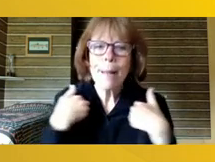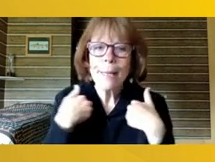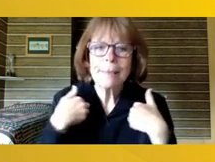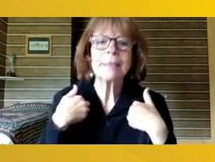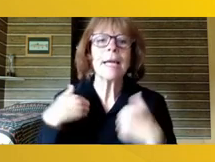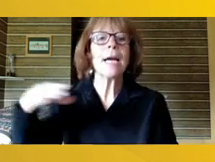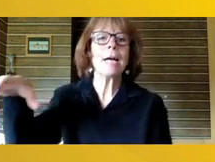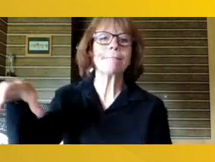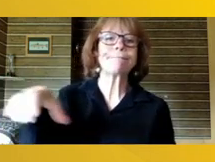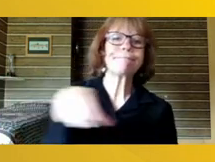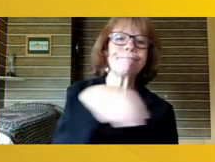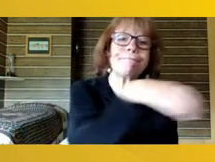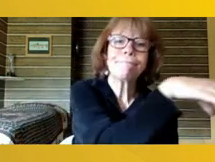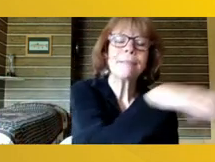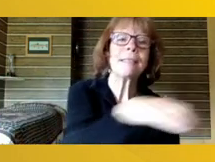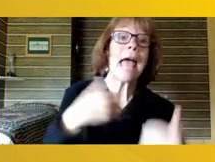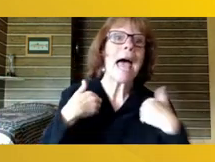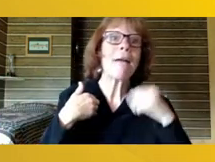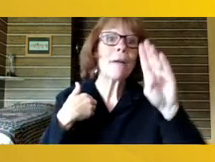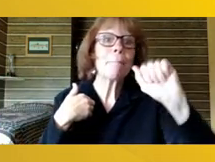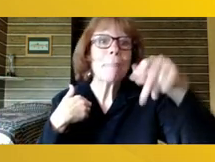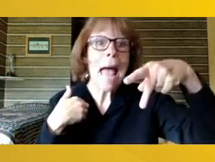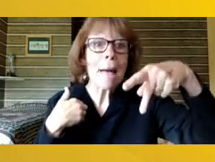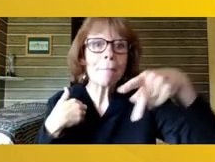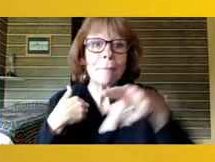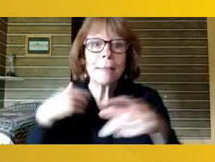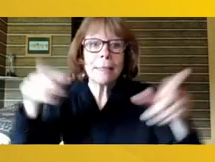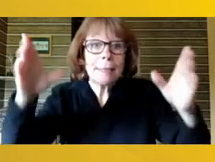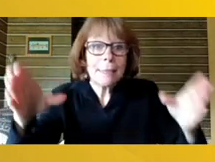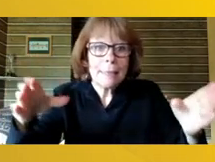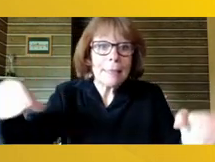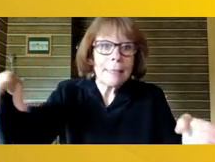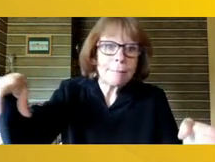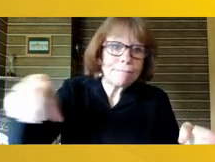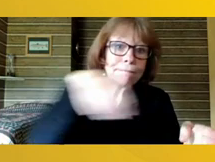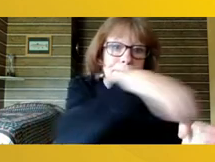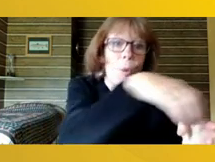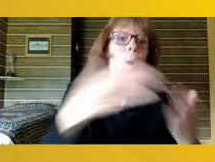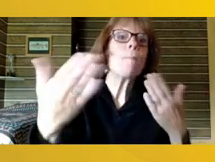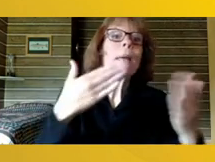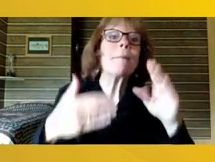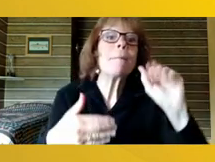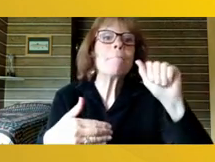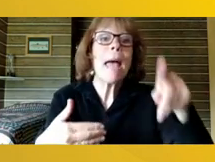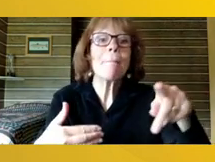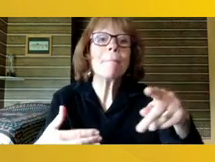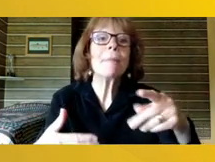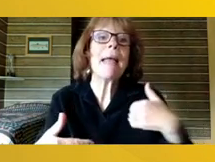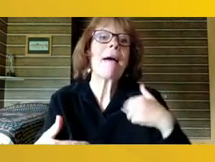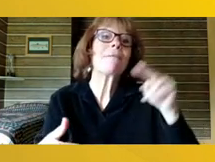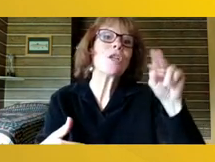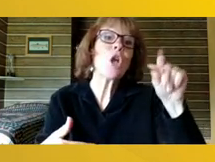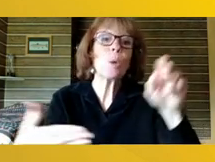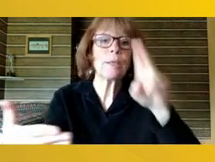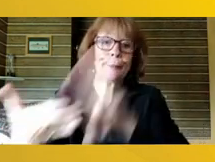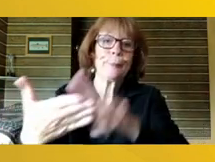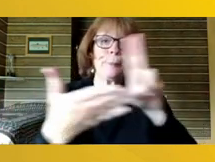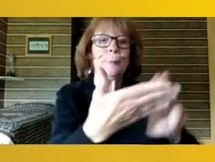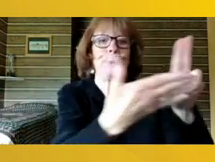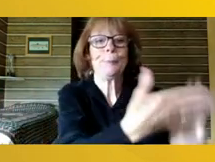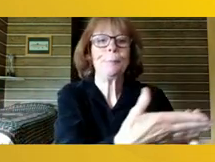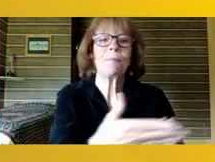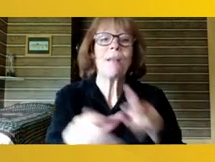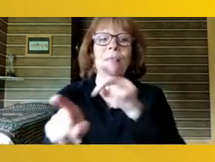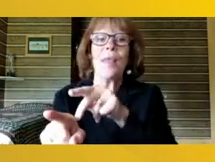move them on a map, or they could make a map and label where the whales are with a sticky note. And so after they make a model of